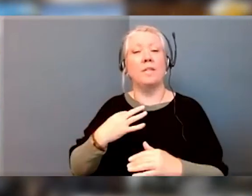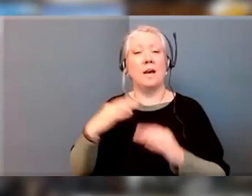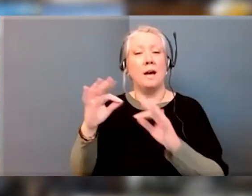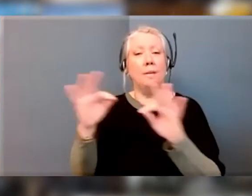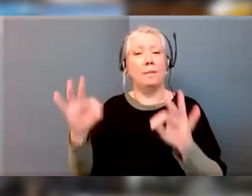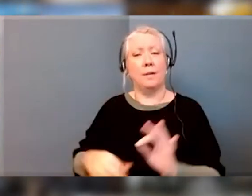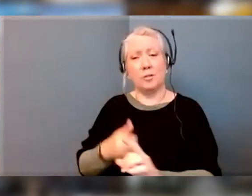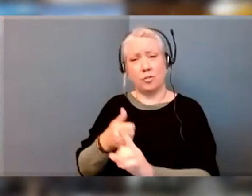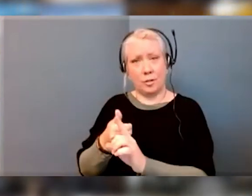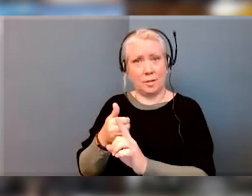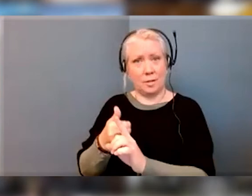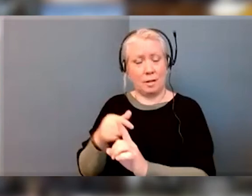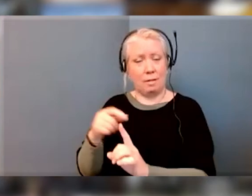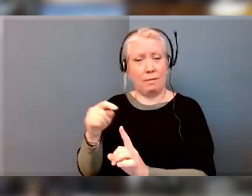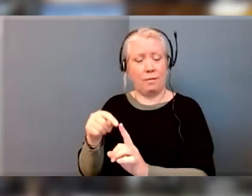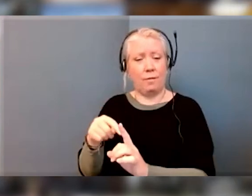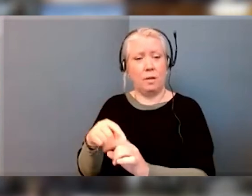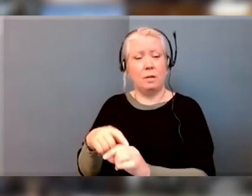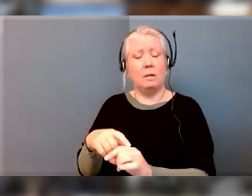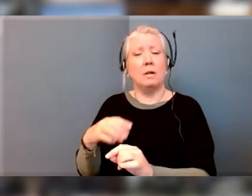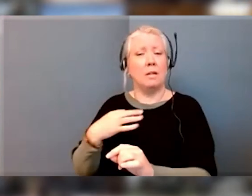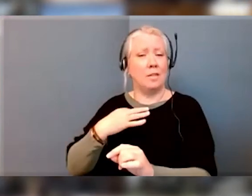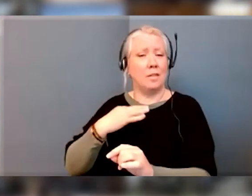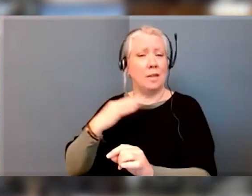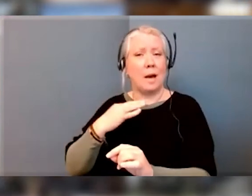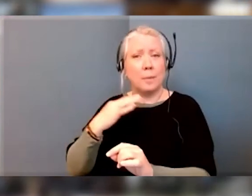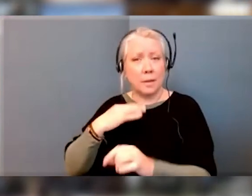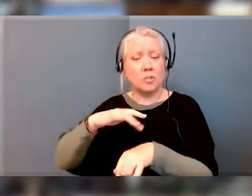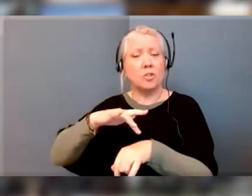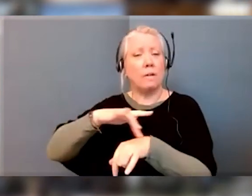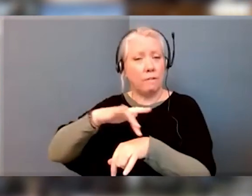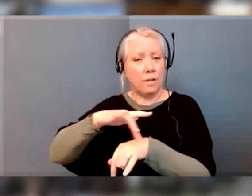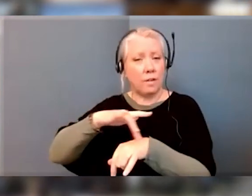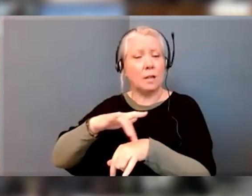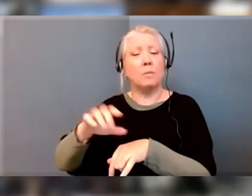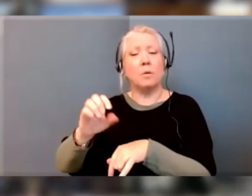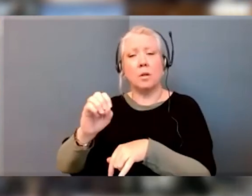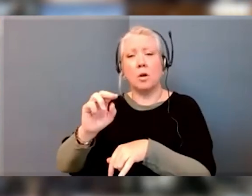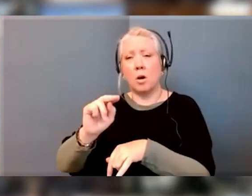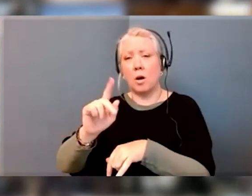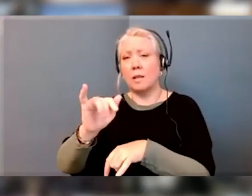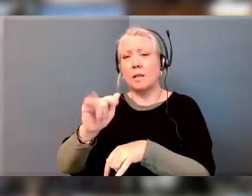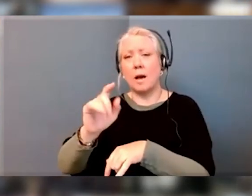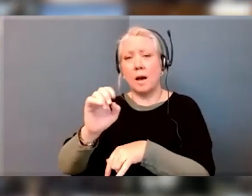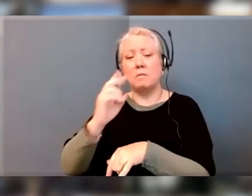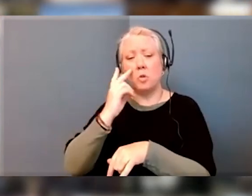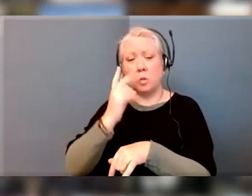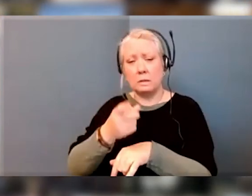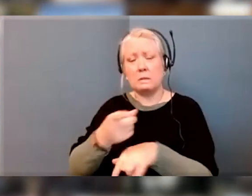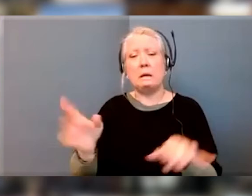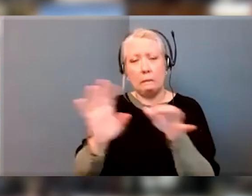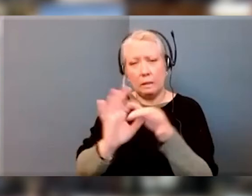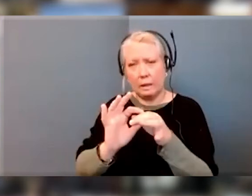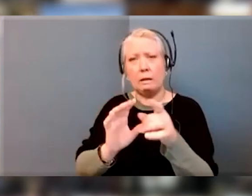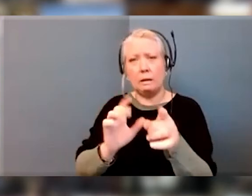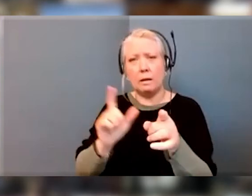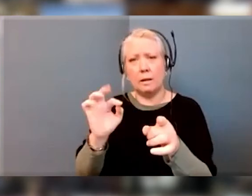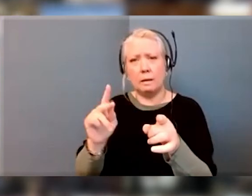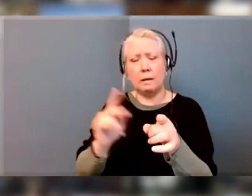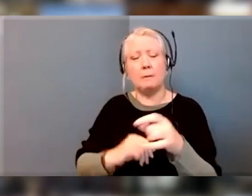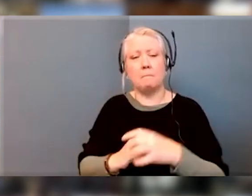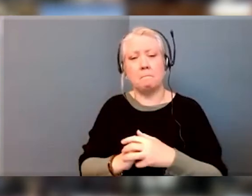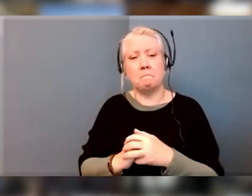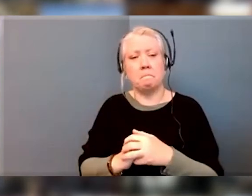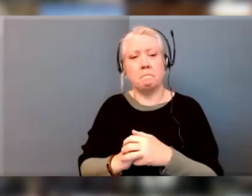The application is available online. You can see the link here. uh, uh,